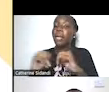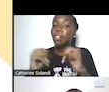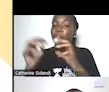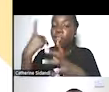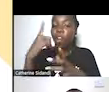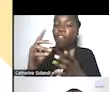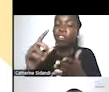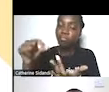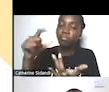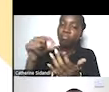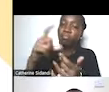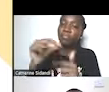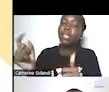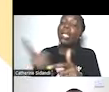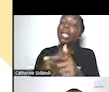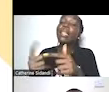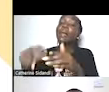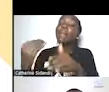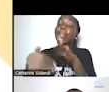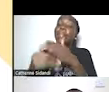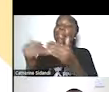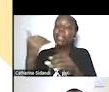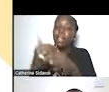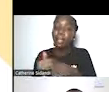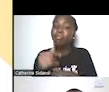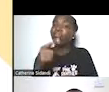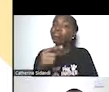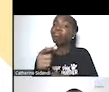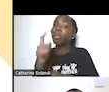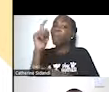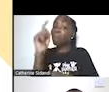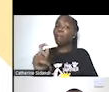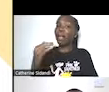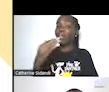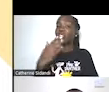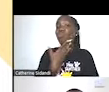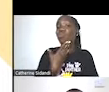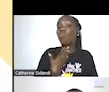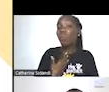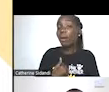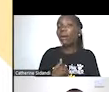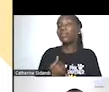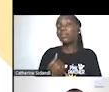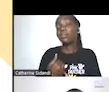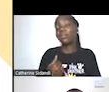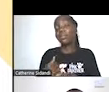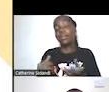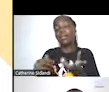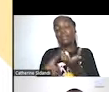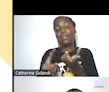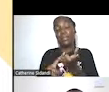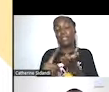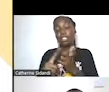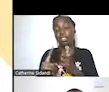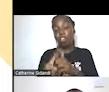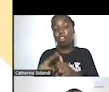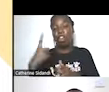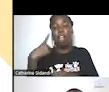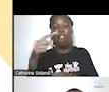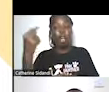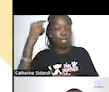again I'm saying that now this is where now you also need to require, you need a statistical now kind of thought, so that you